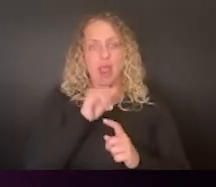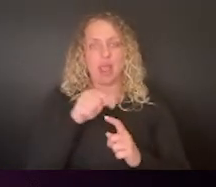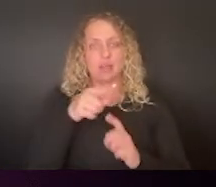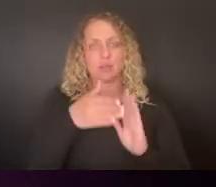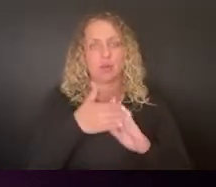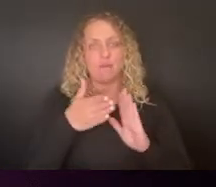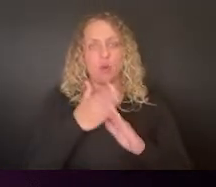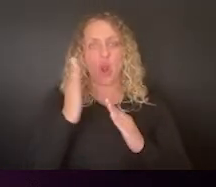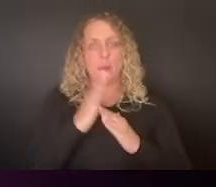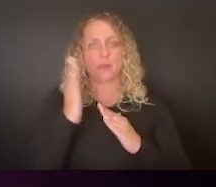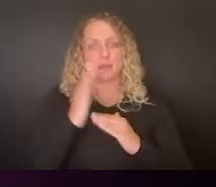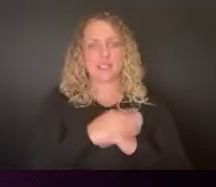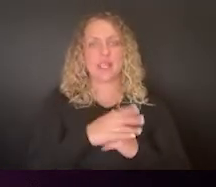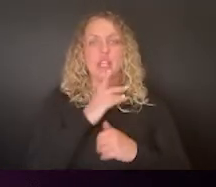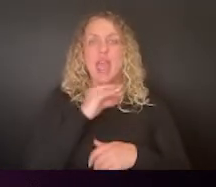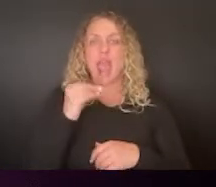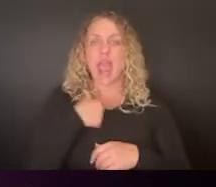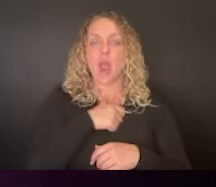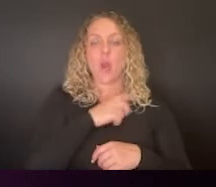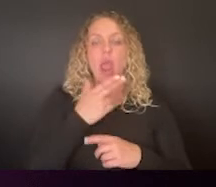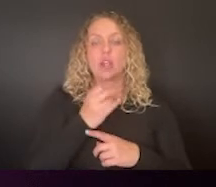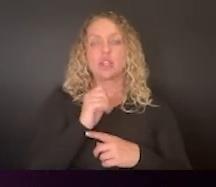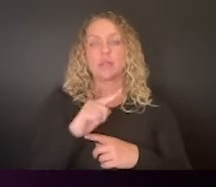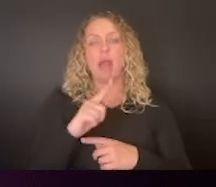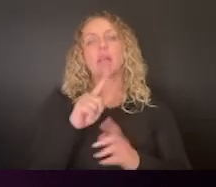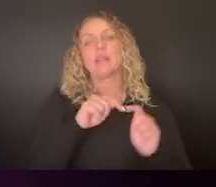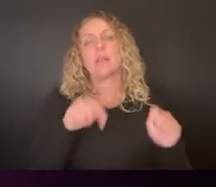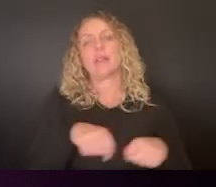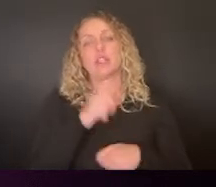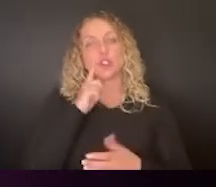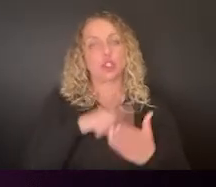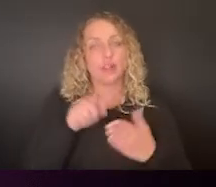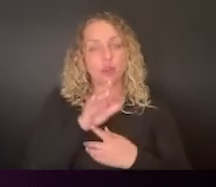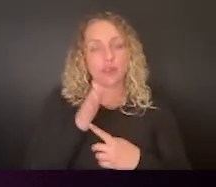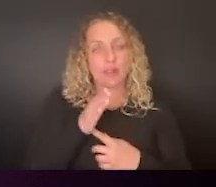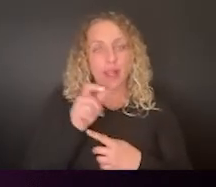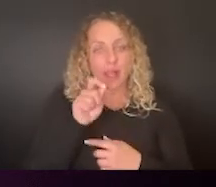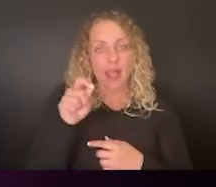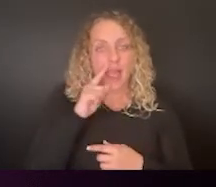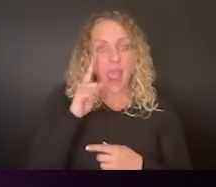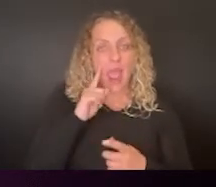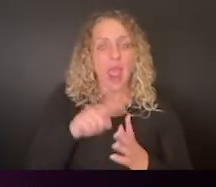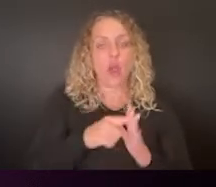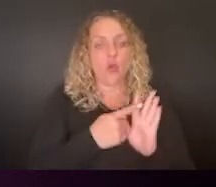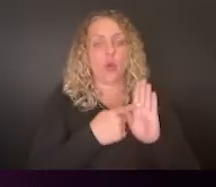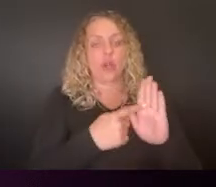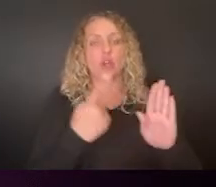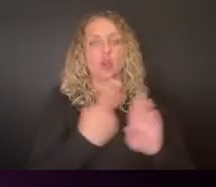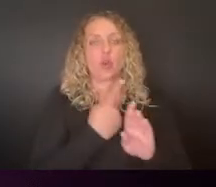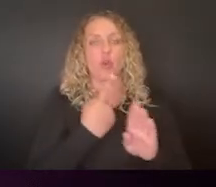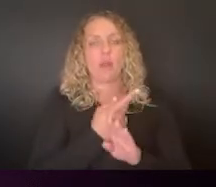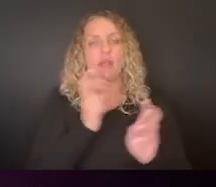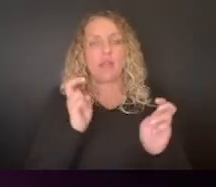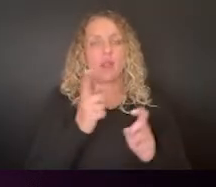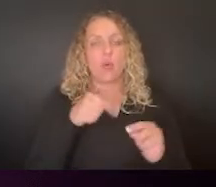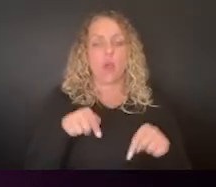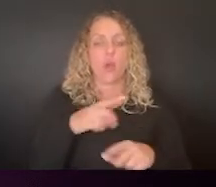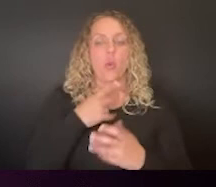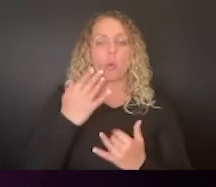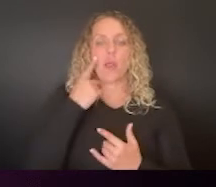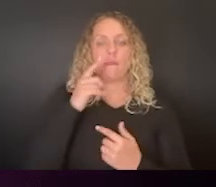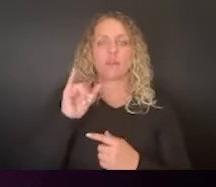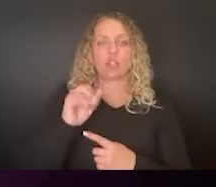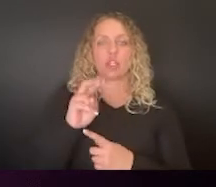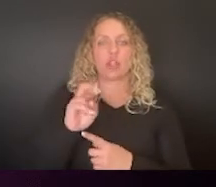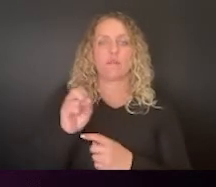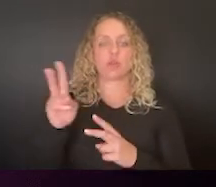we could use that rebrand feature flag to set the data theme attribute as that performance optimization, and the HTML